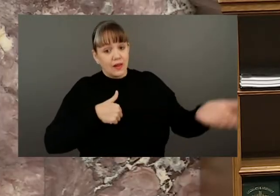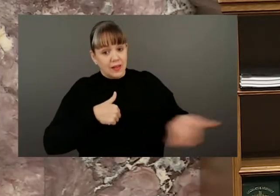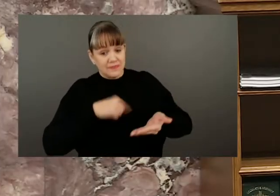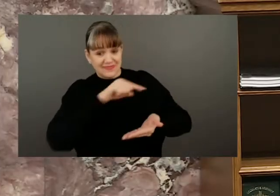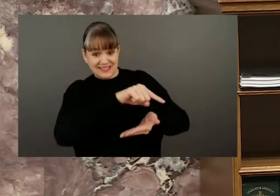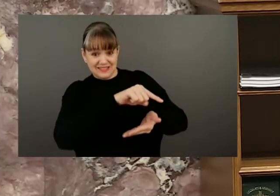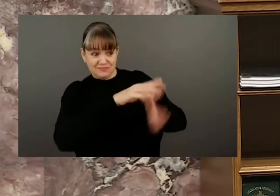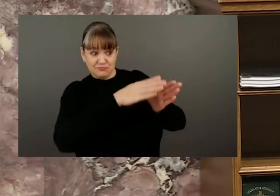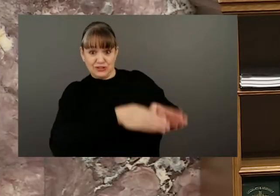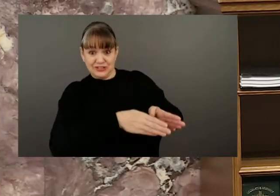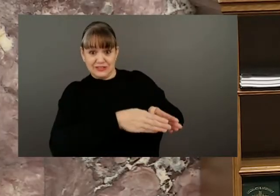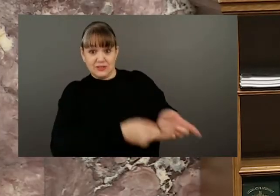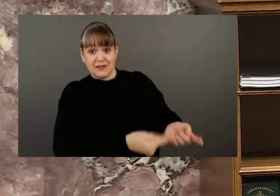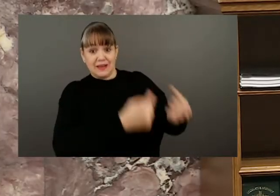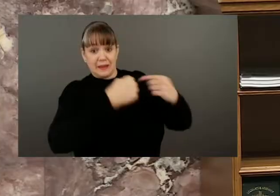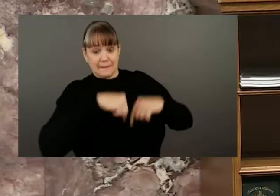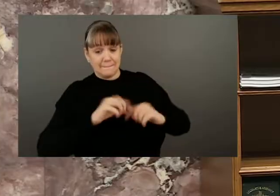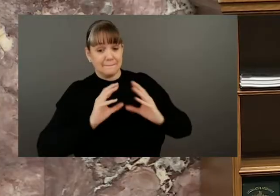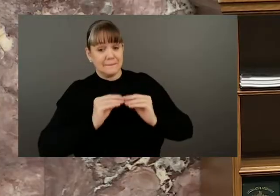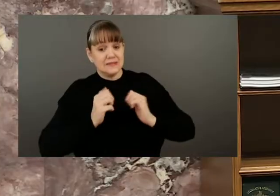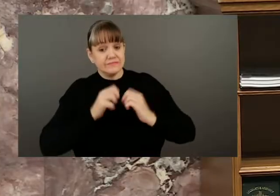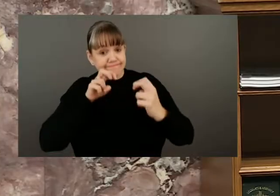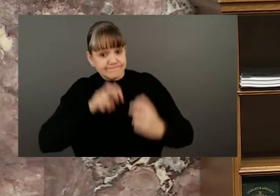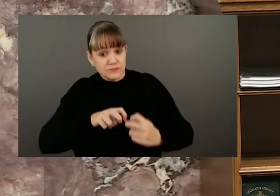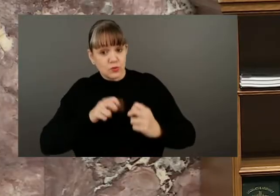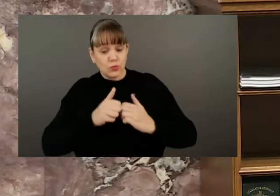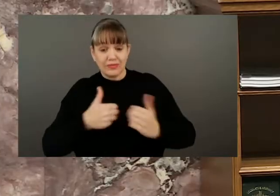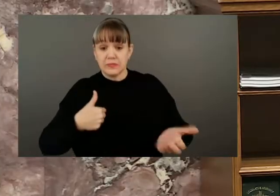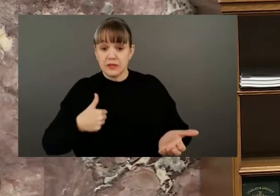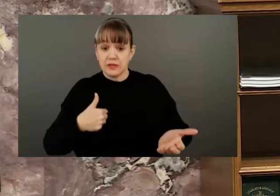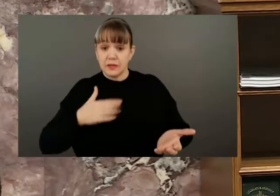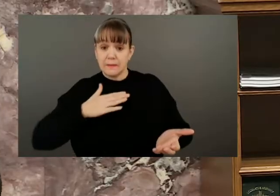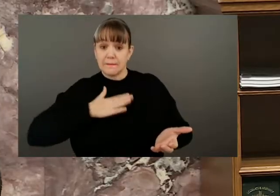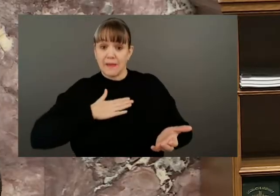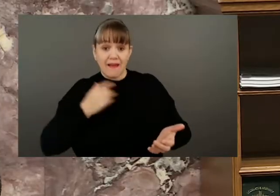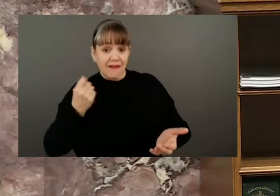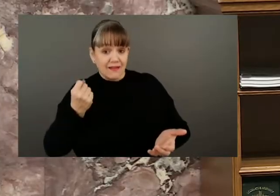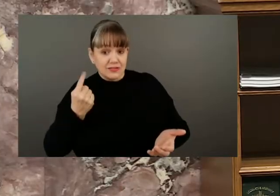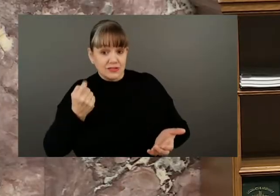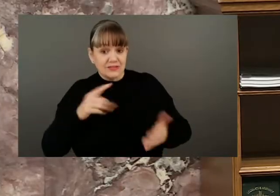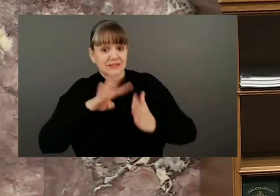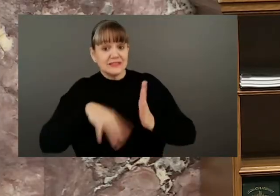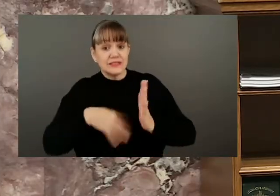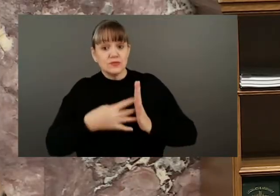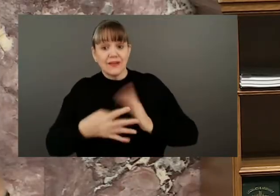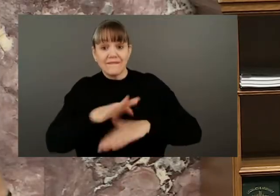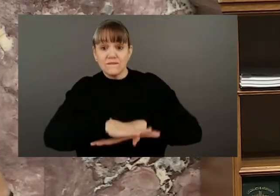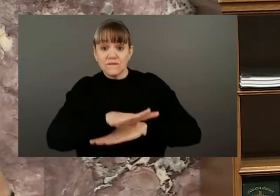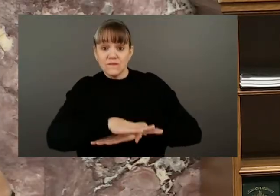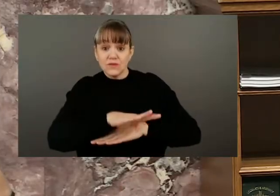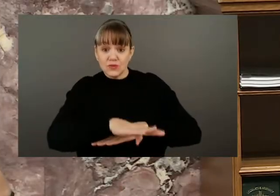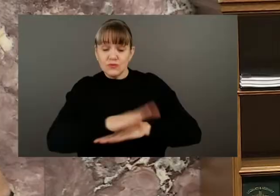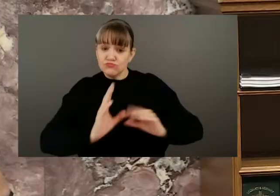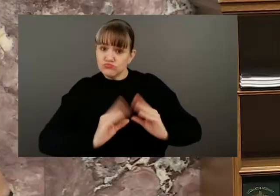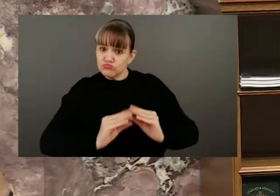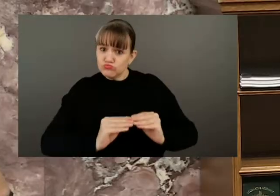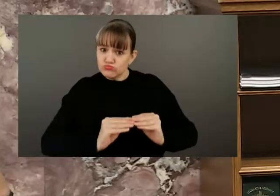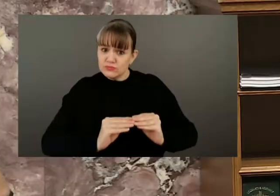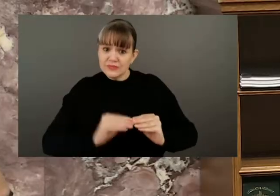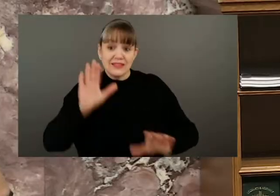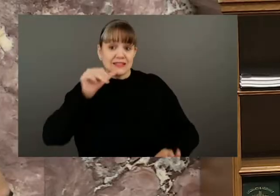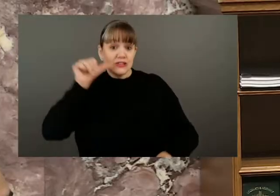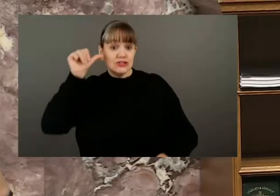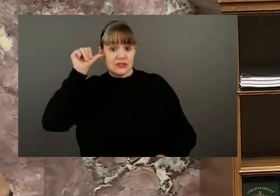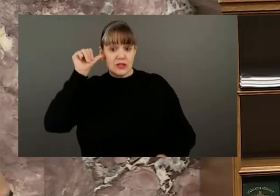I understand we have a meeting this afternoon scheduled. Yesterday, we did talk about what we have done, and I'd be more than happy to